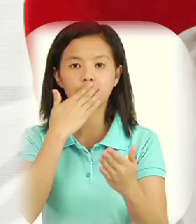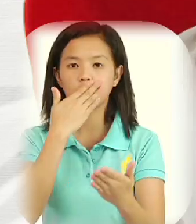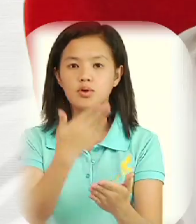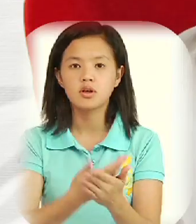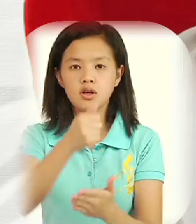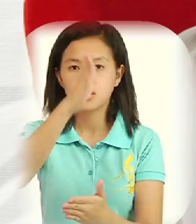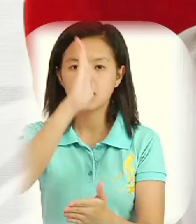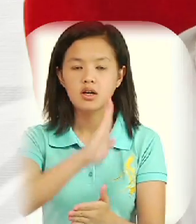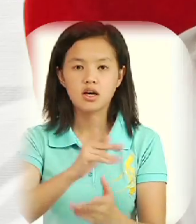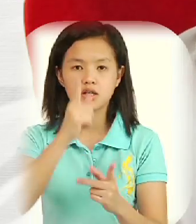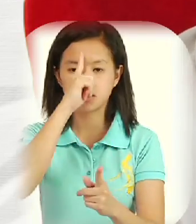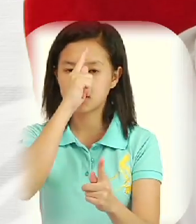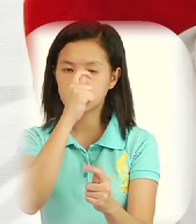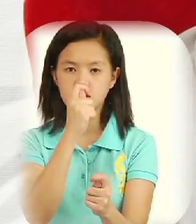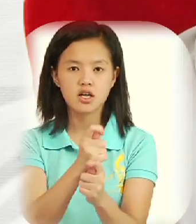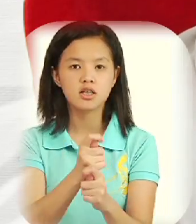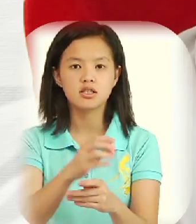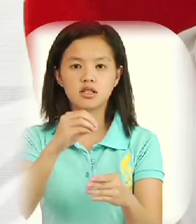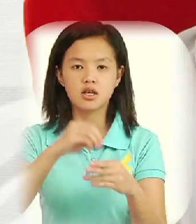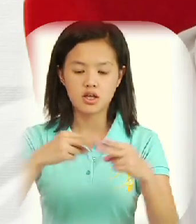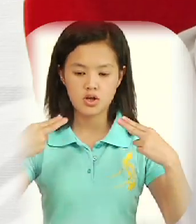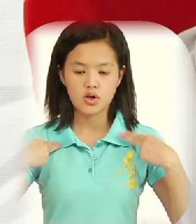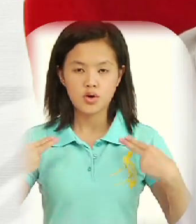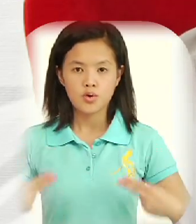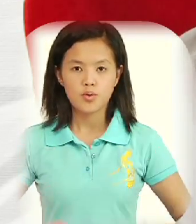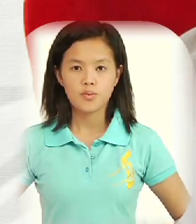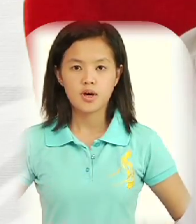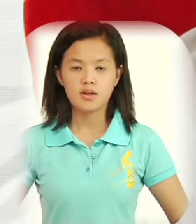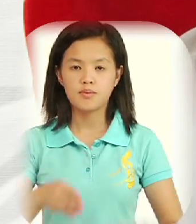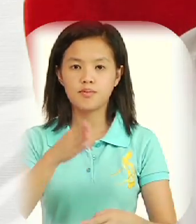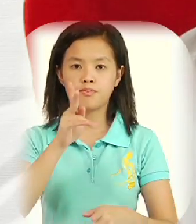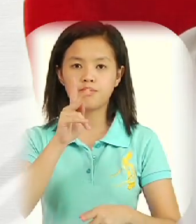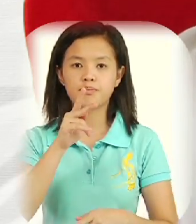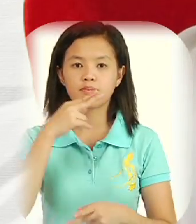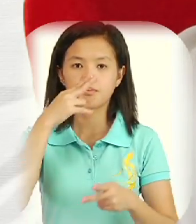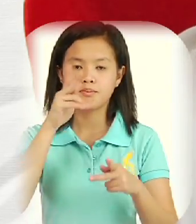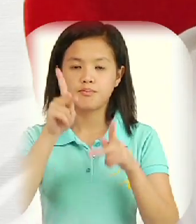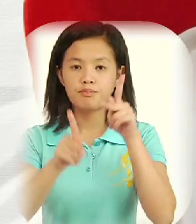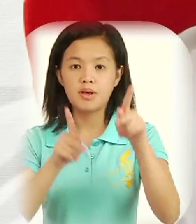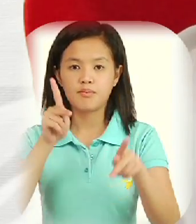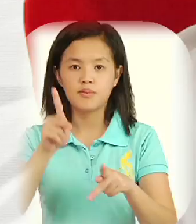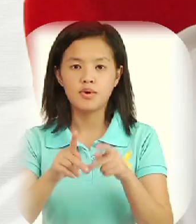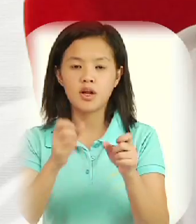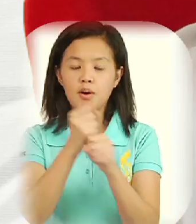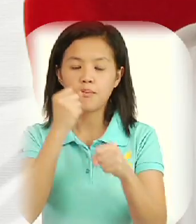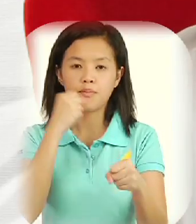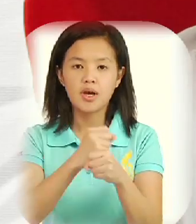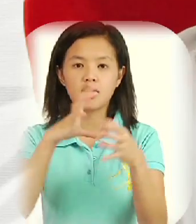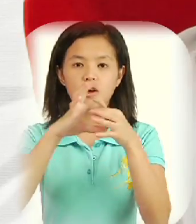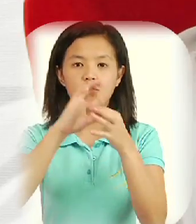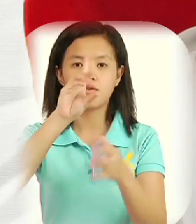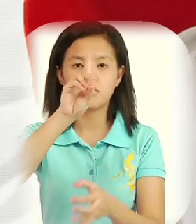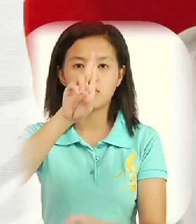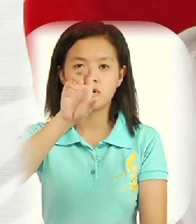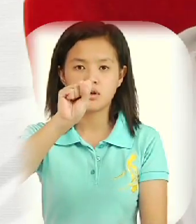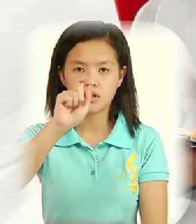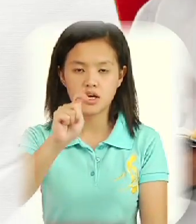good. God trusts in human beings made of